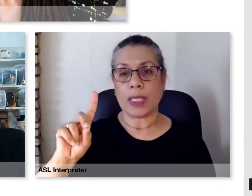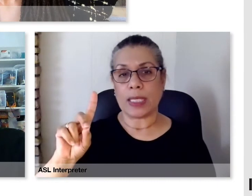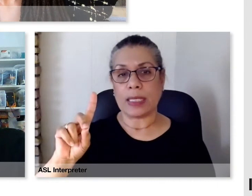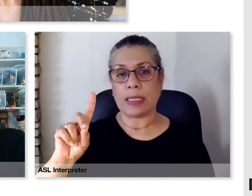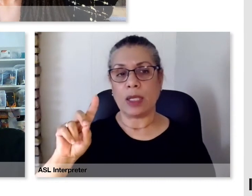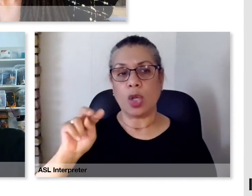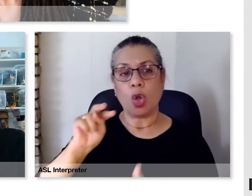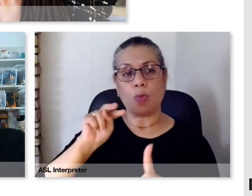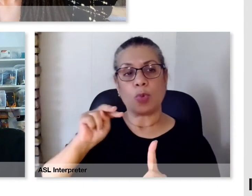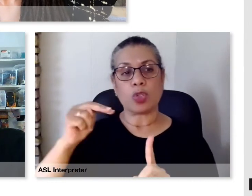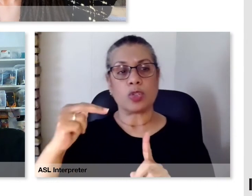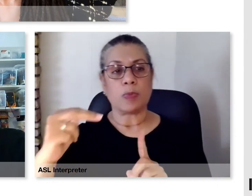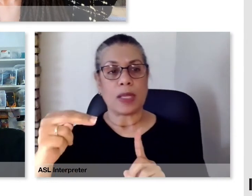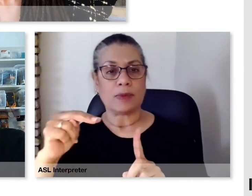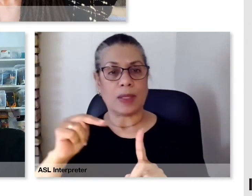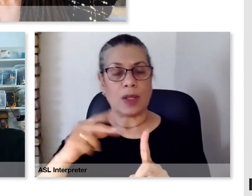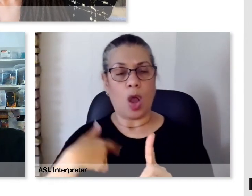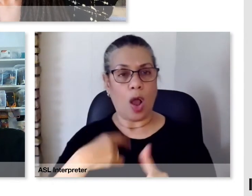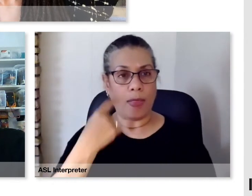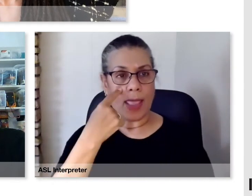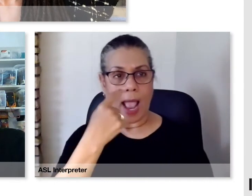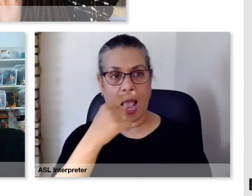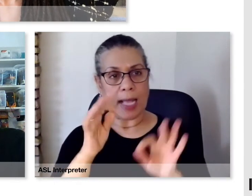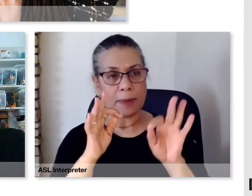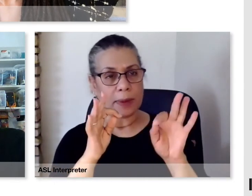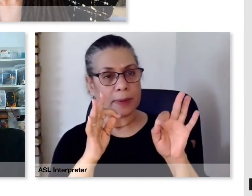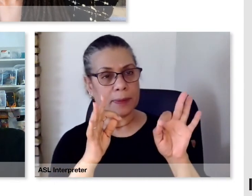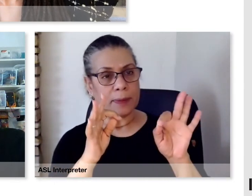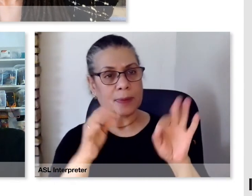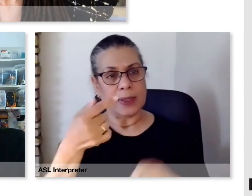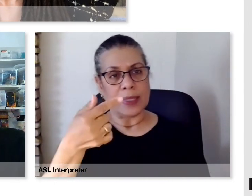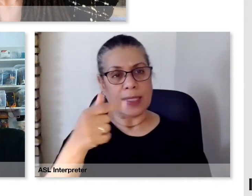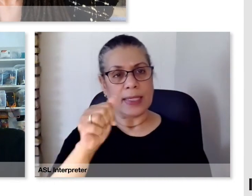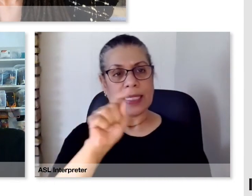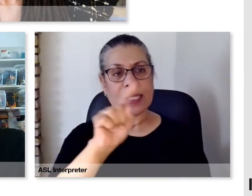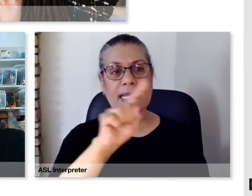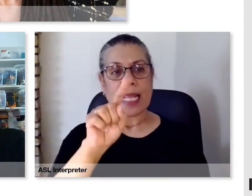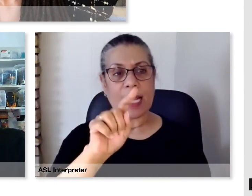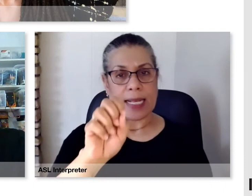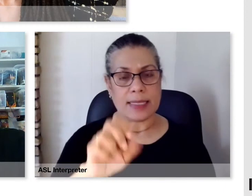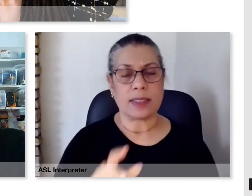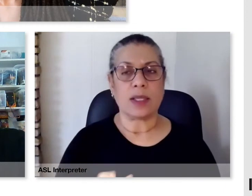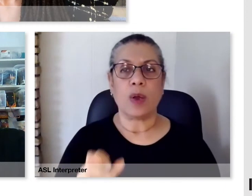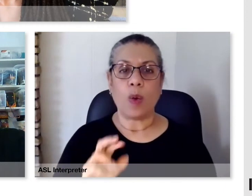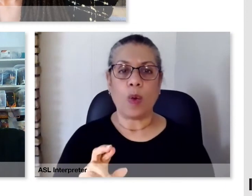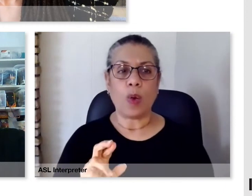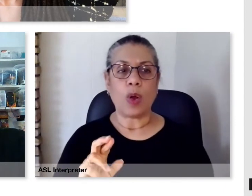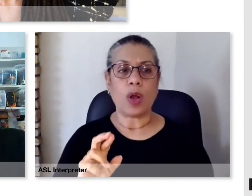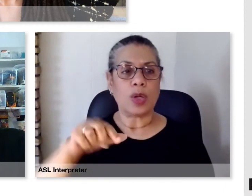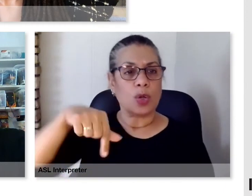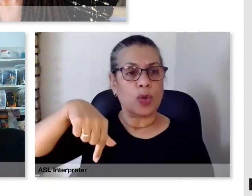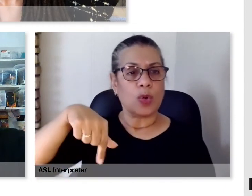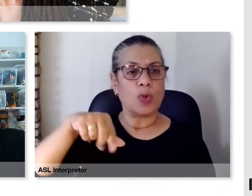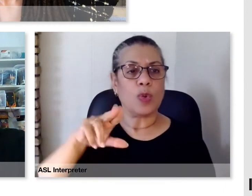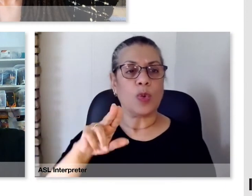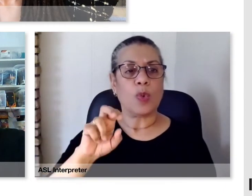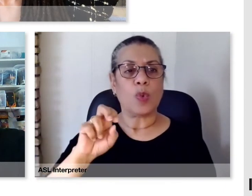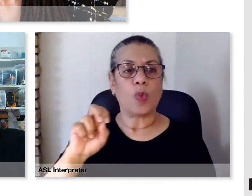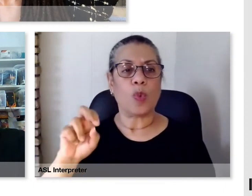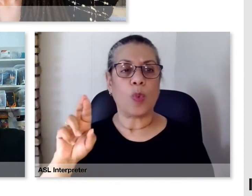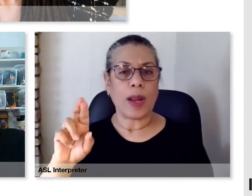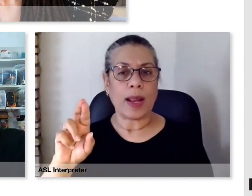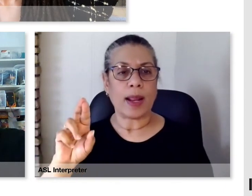perspective on the issue of gays, or a perspective influenced by queer theory, might inform your work